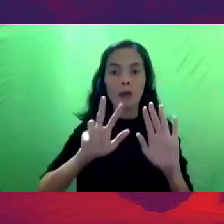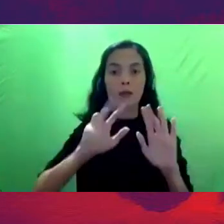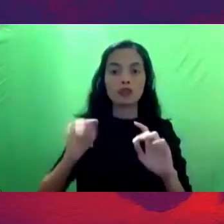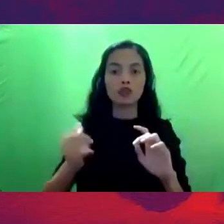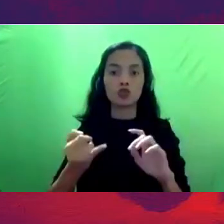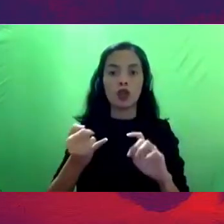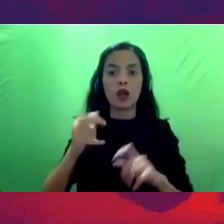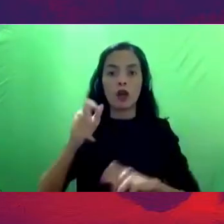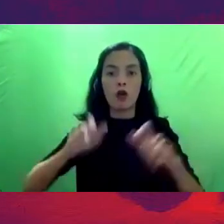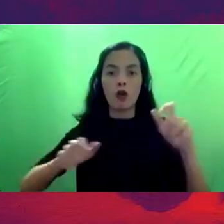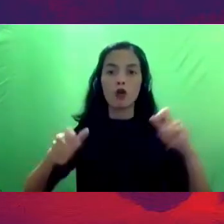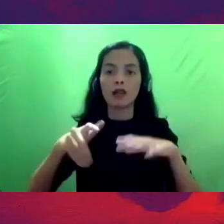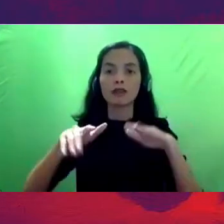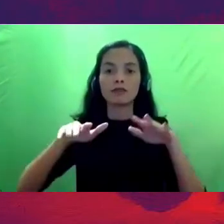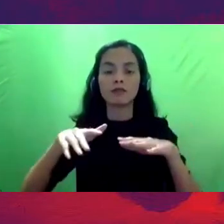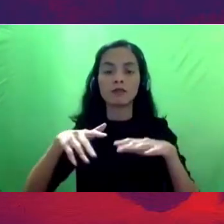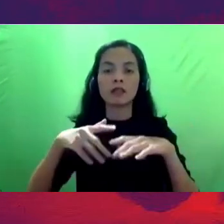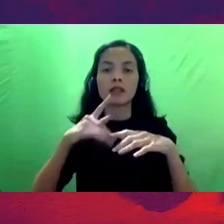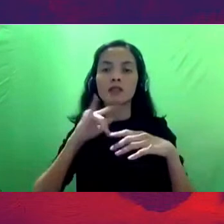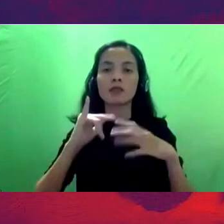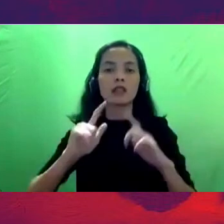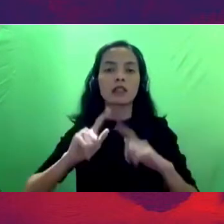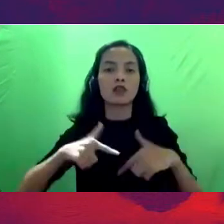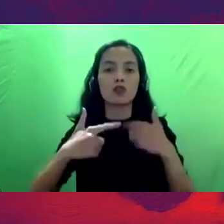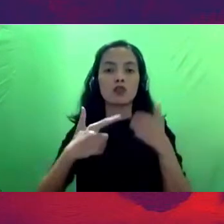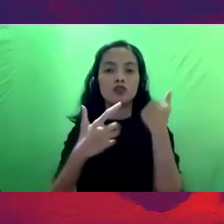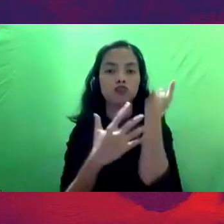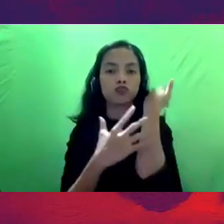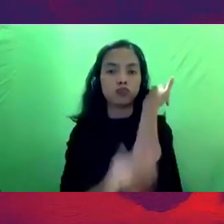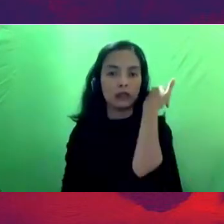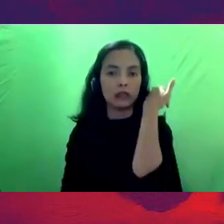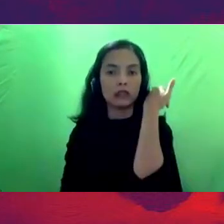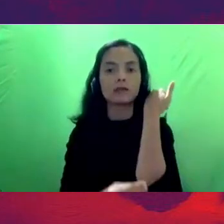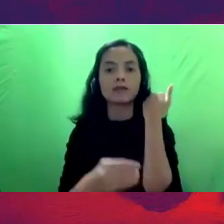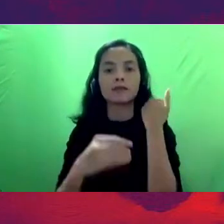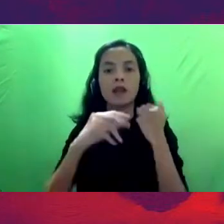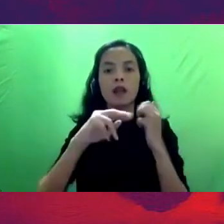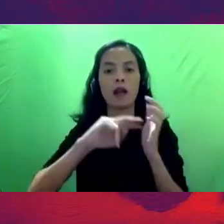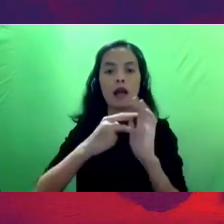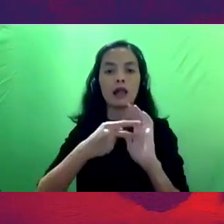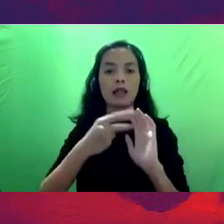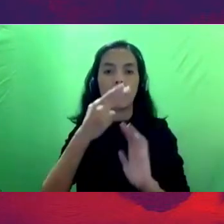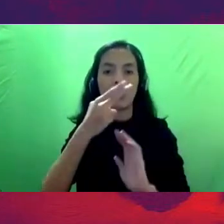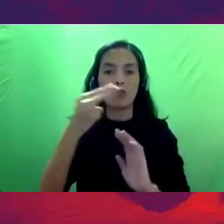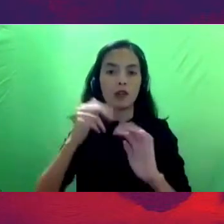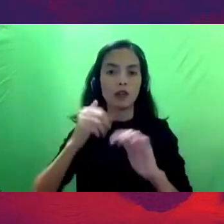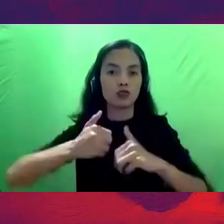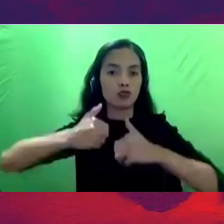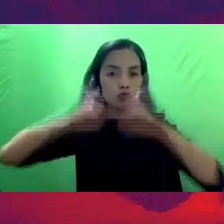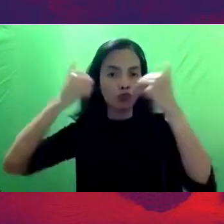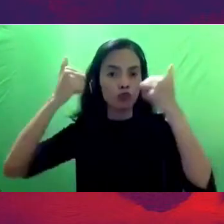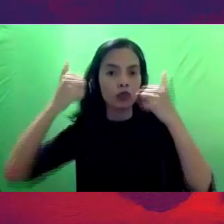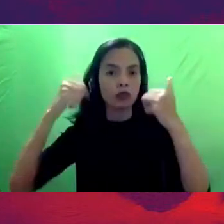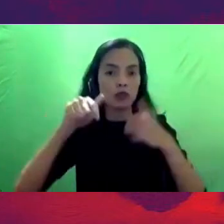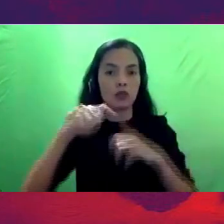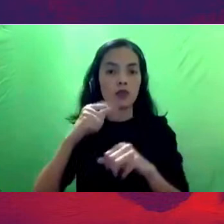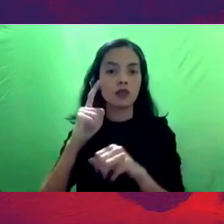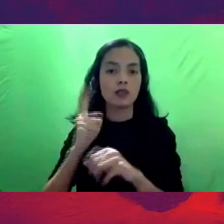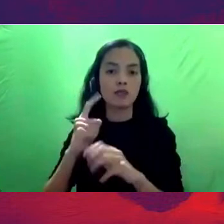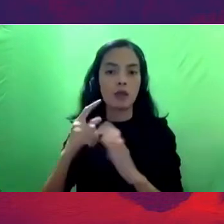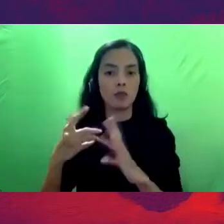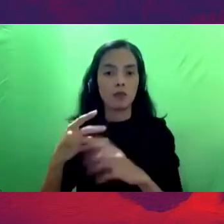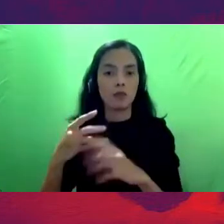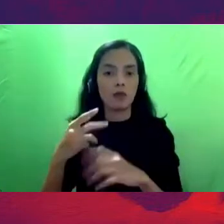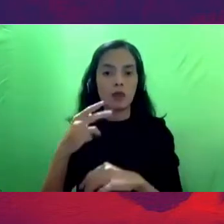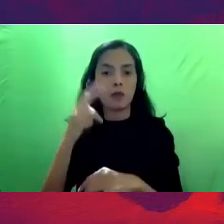poverty using the multidimensional approach. So Indonesia's success was also driven by improvement